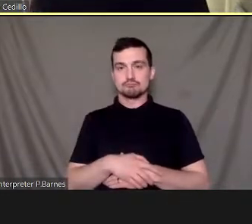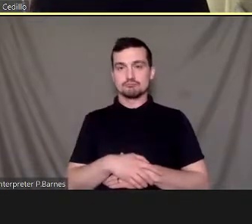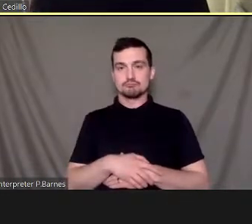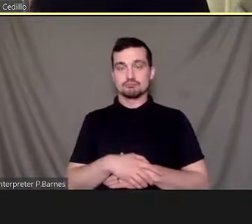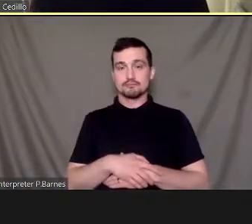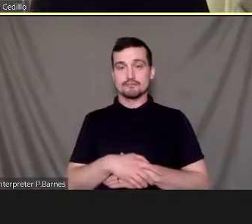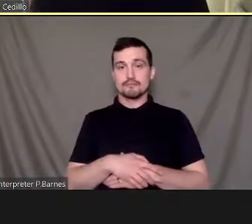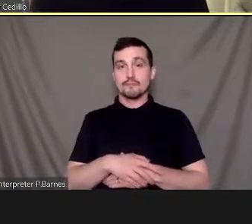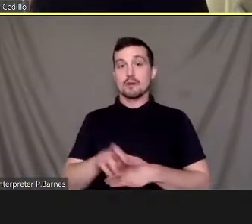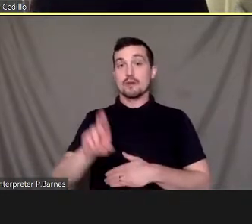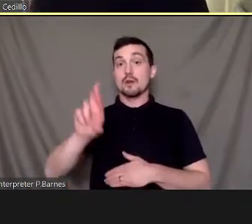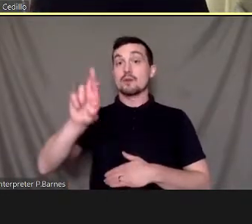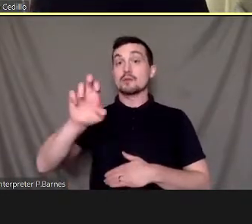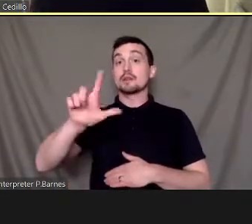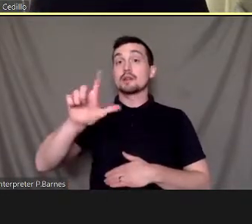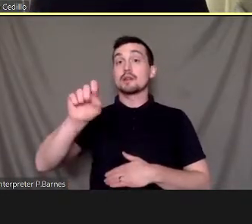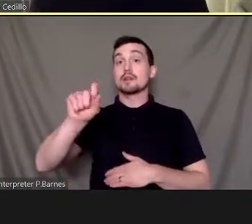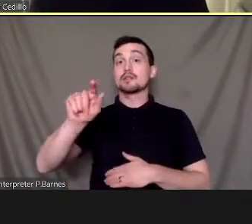Relationality and,